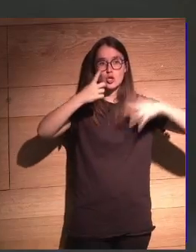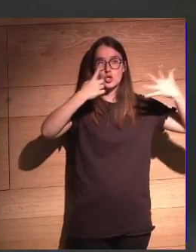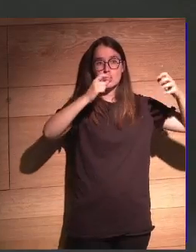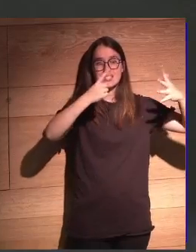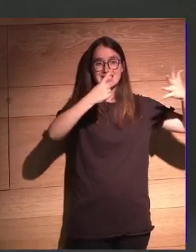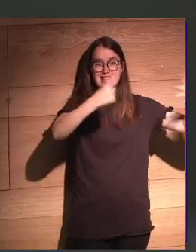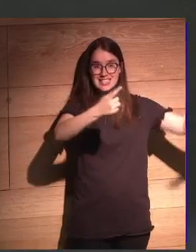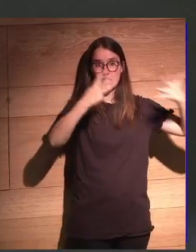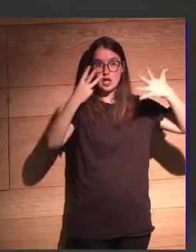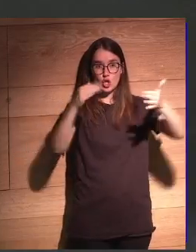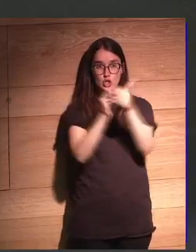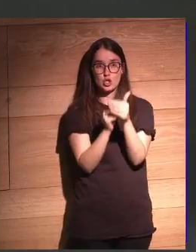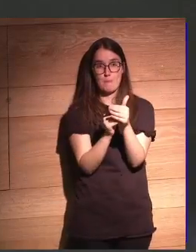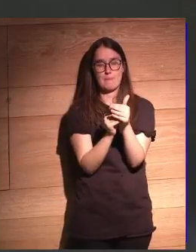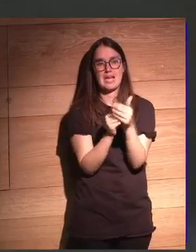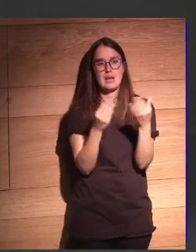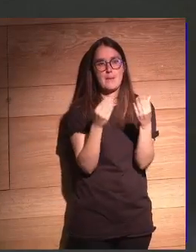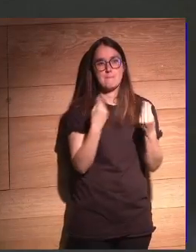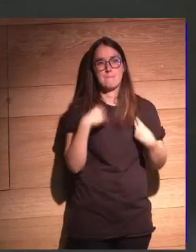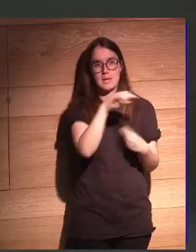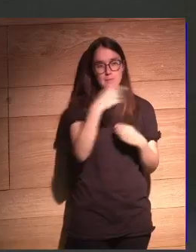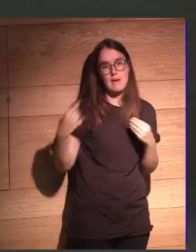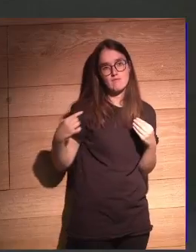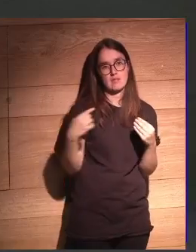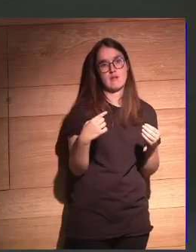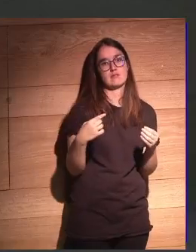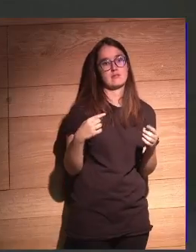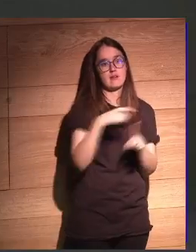in 2008,